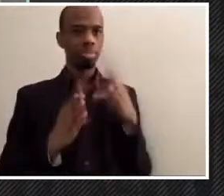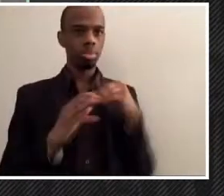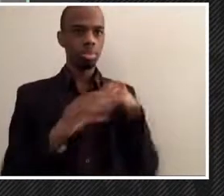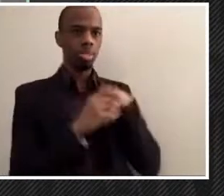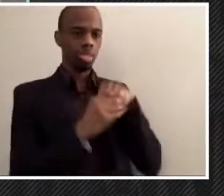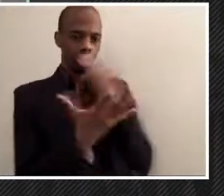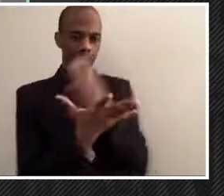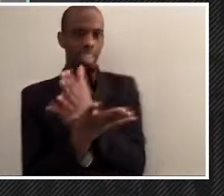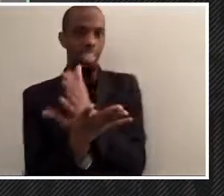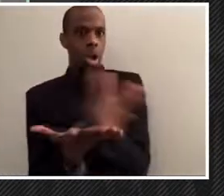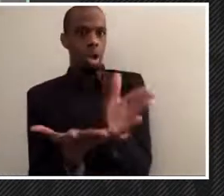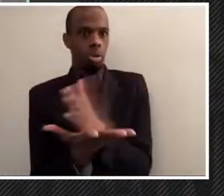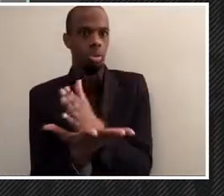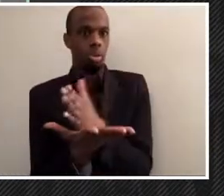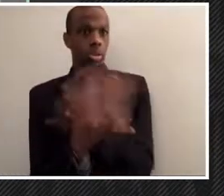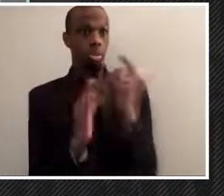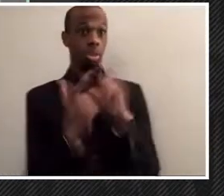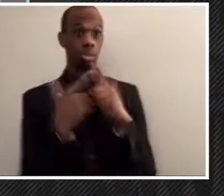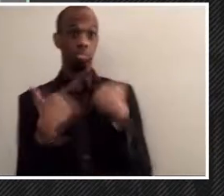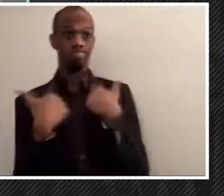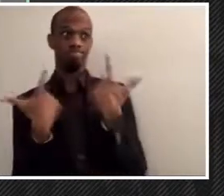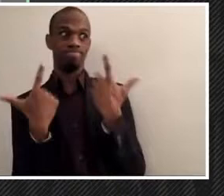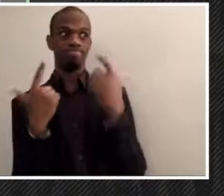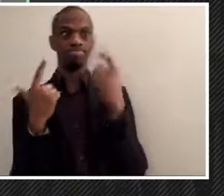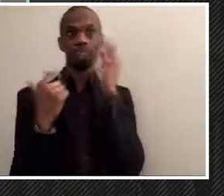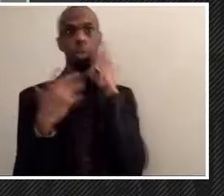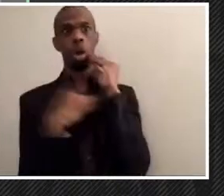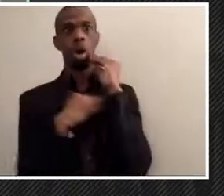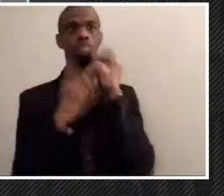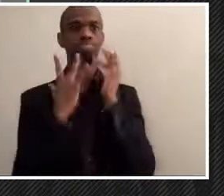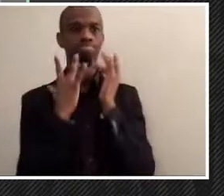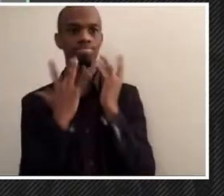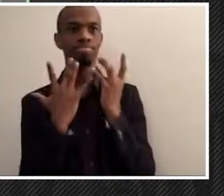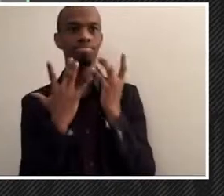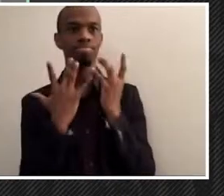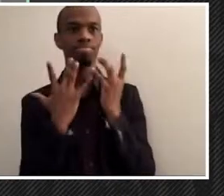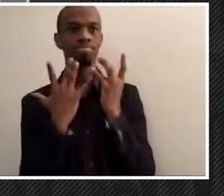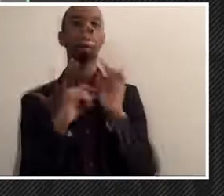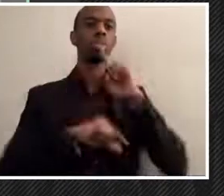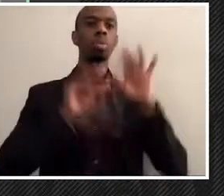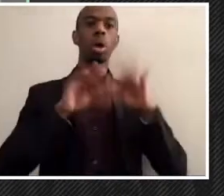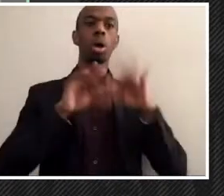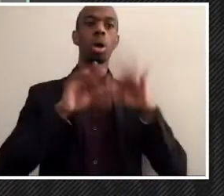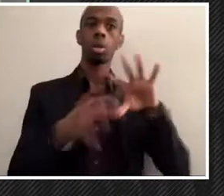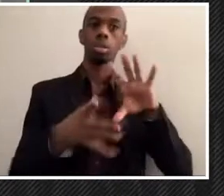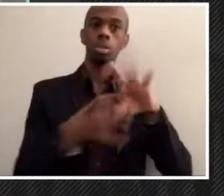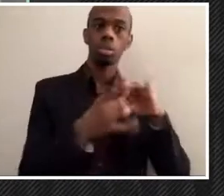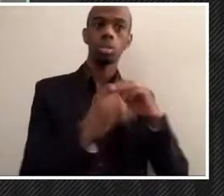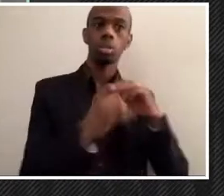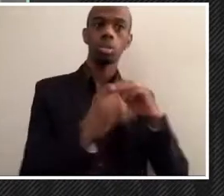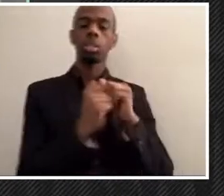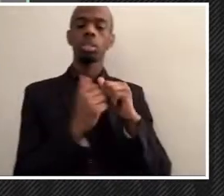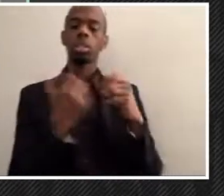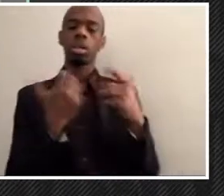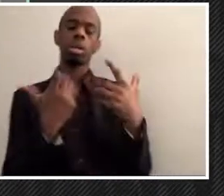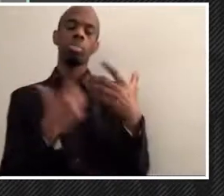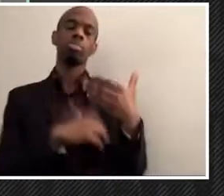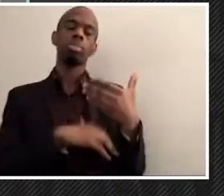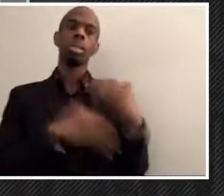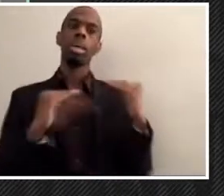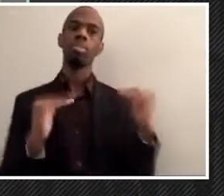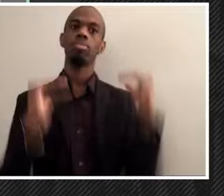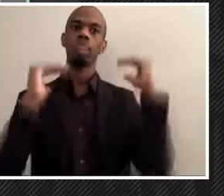centered and rooted in the advancement and trying to rid the